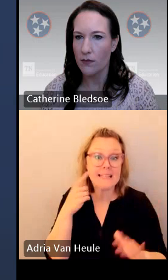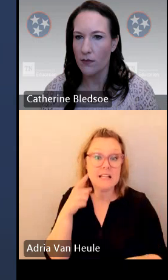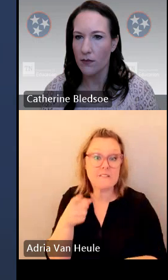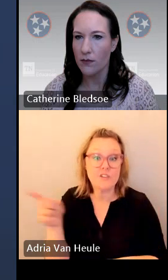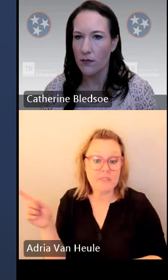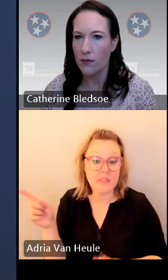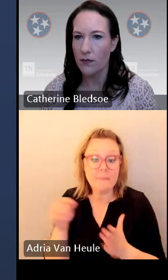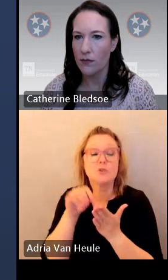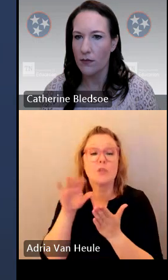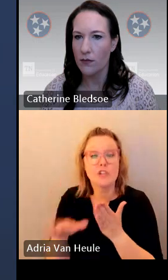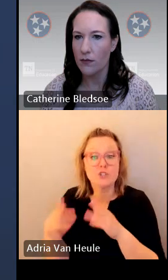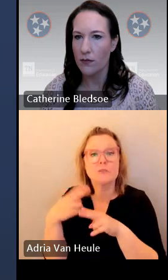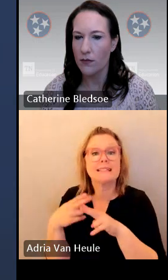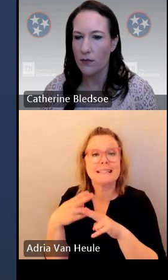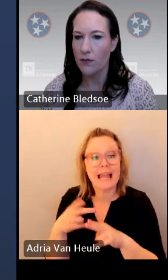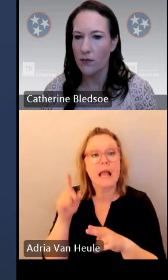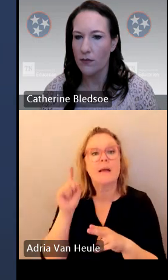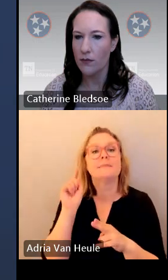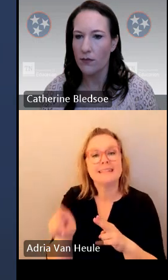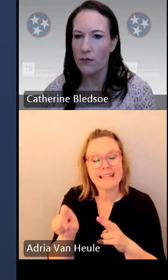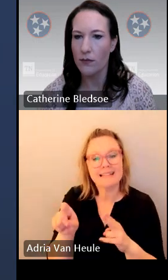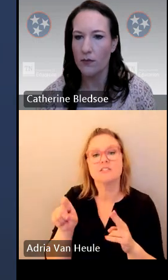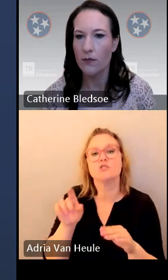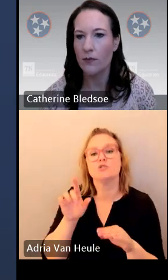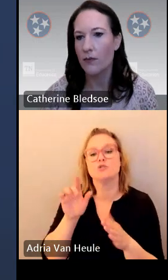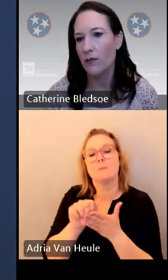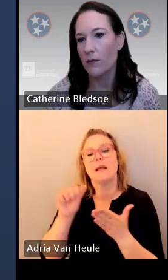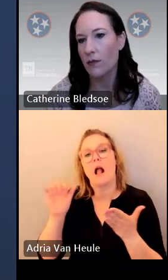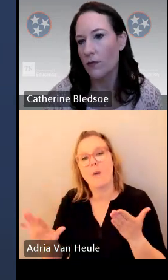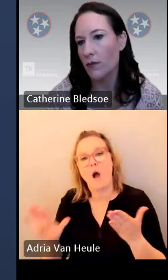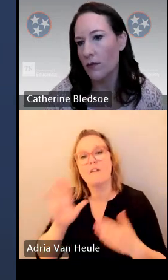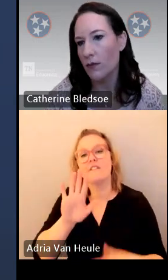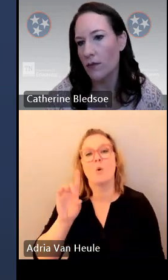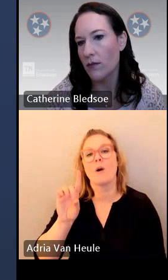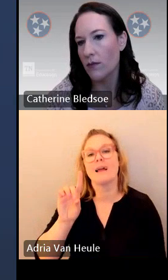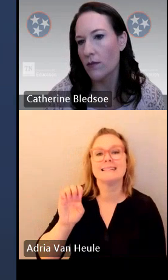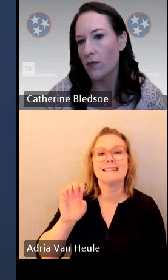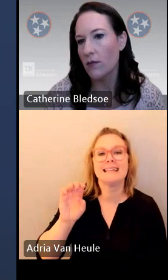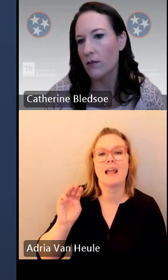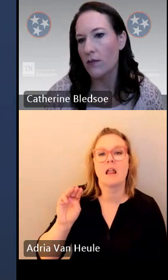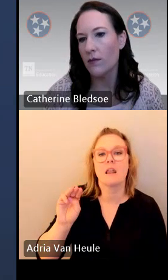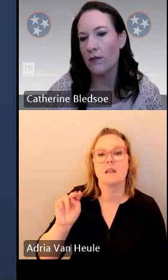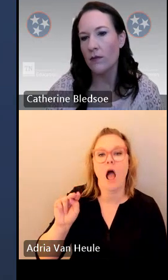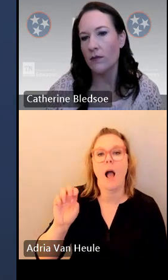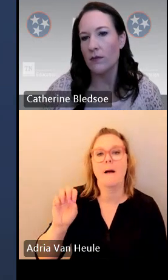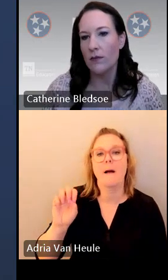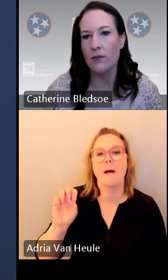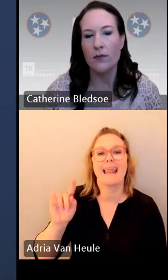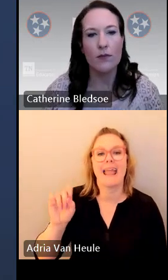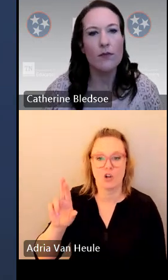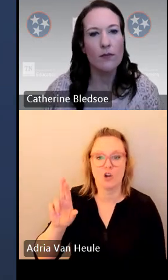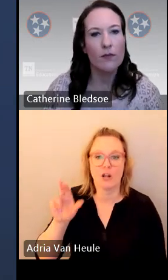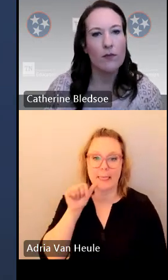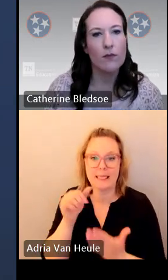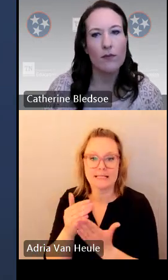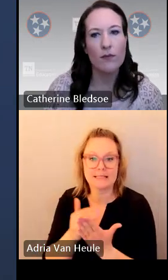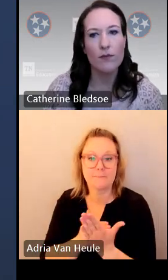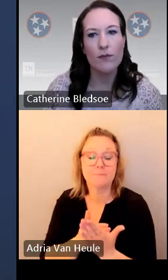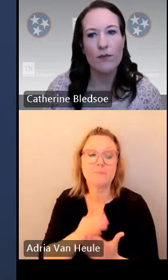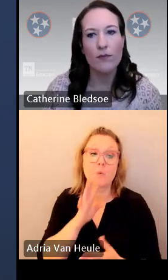student's name needs to come off your denominator list. So when we were talking about snail mail,